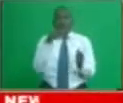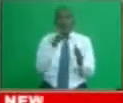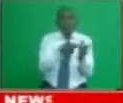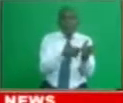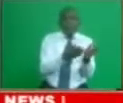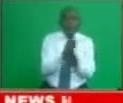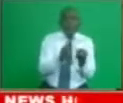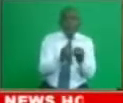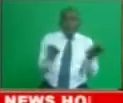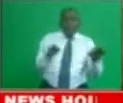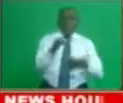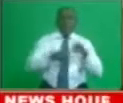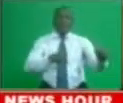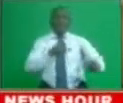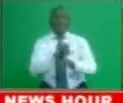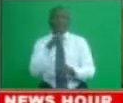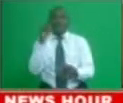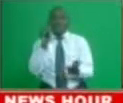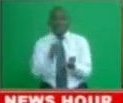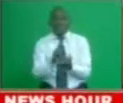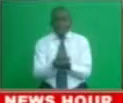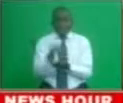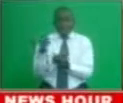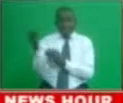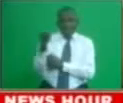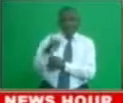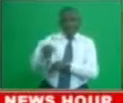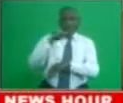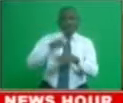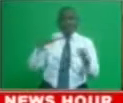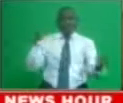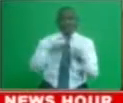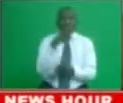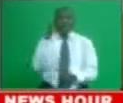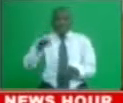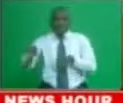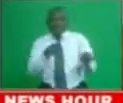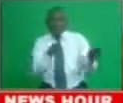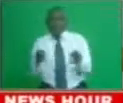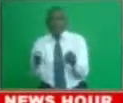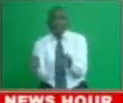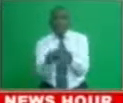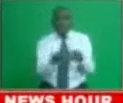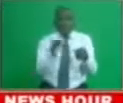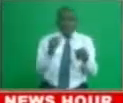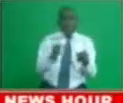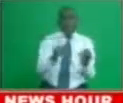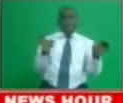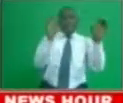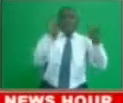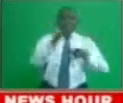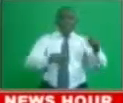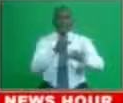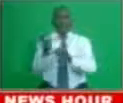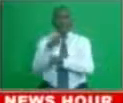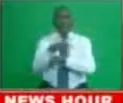by Transparency International. Speaking at the National Anti-Corruption Action Plan Conference in Accra to mark International